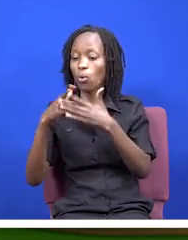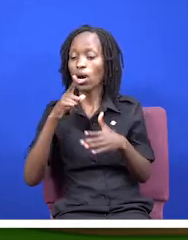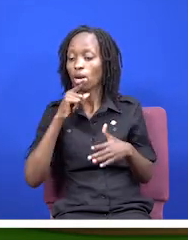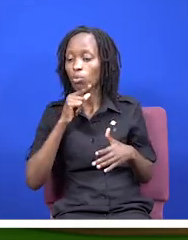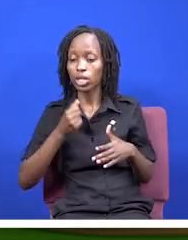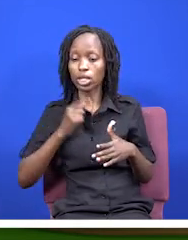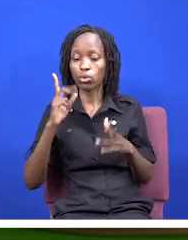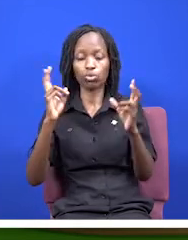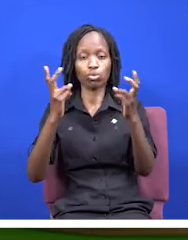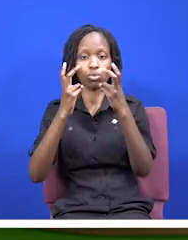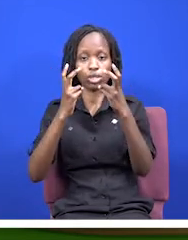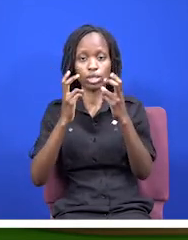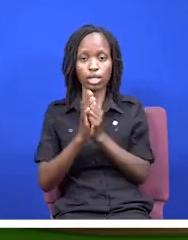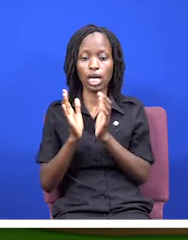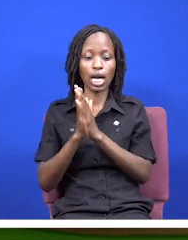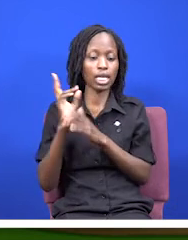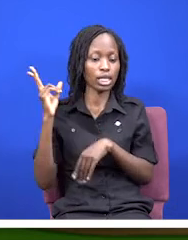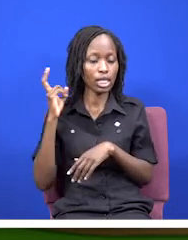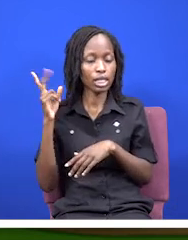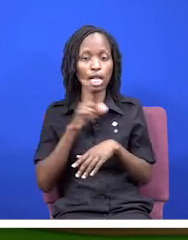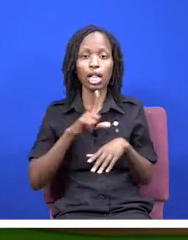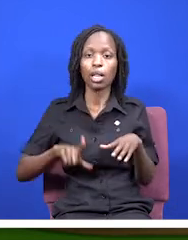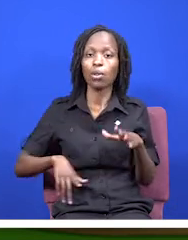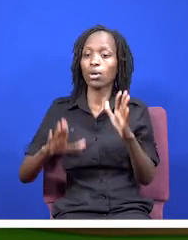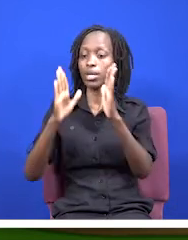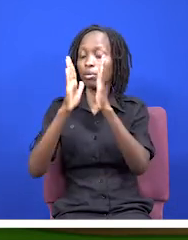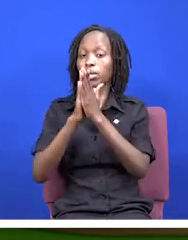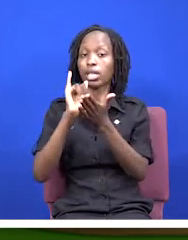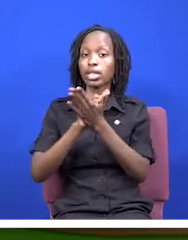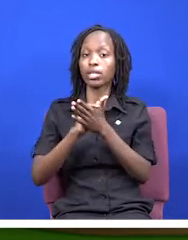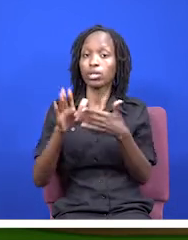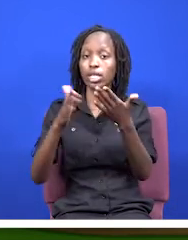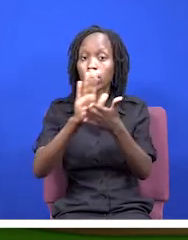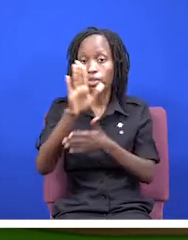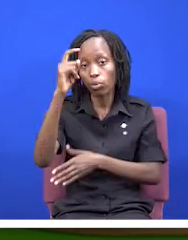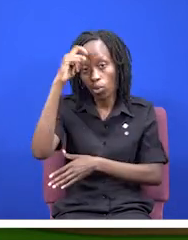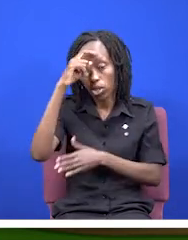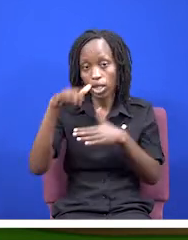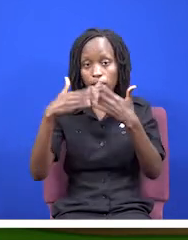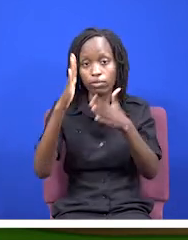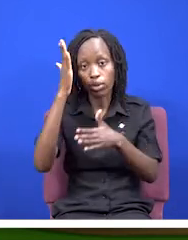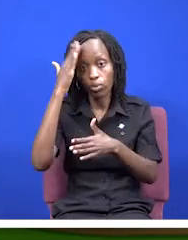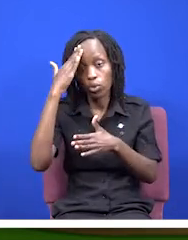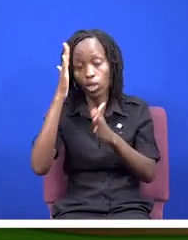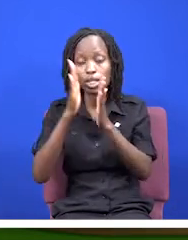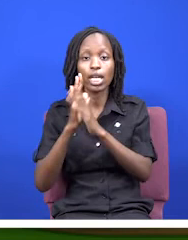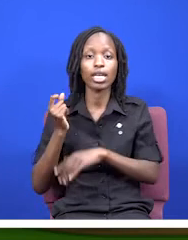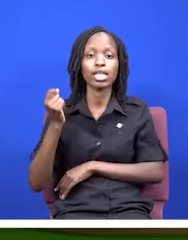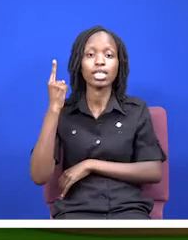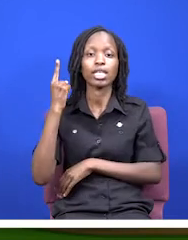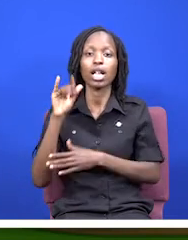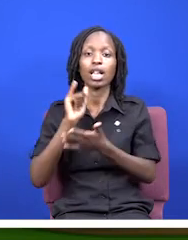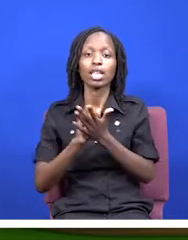every boy and girl who is listening and even watching us. I pray that, Lord, You'll give them wisdom. You'll give them knowledge